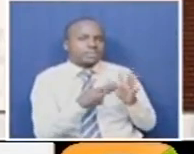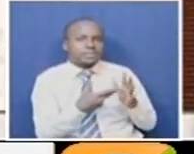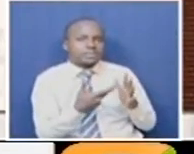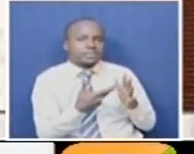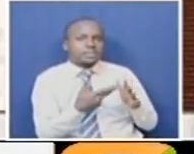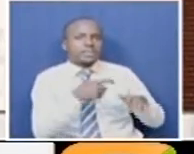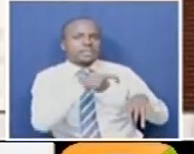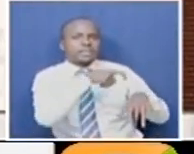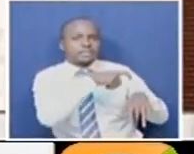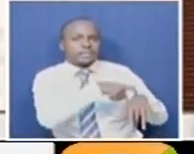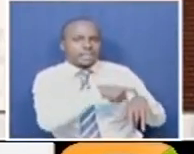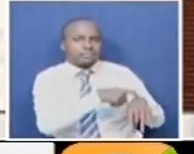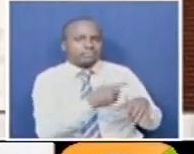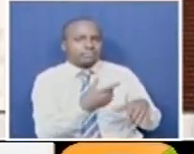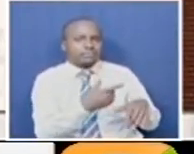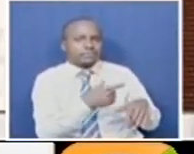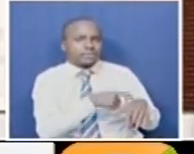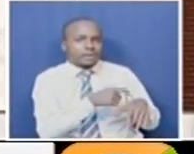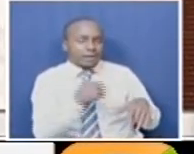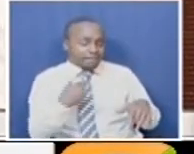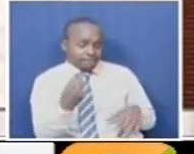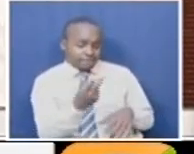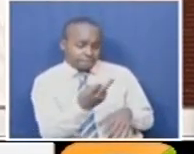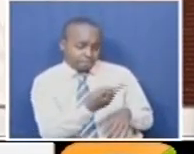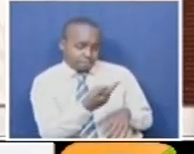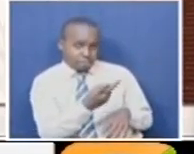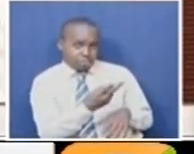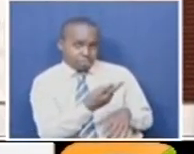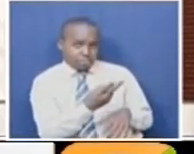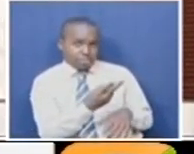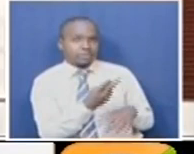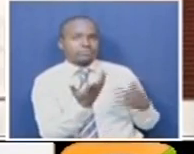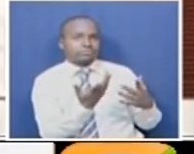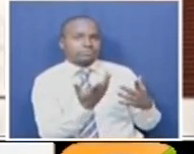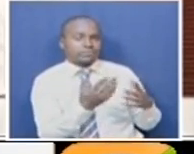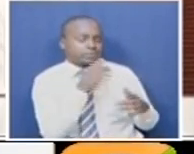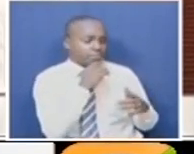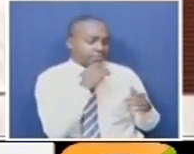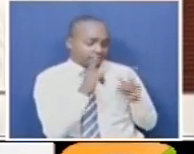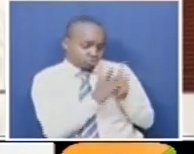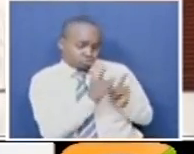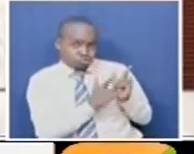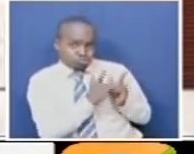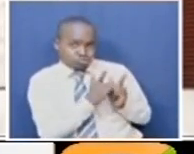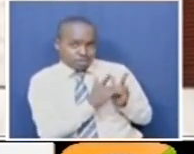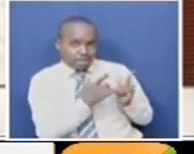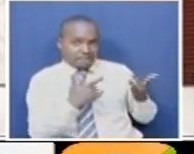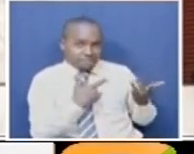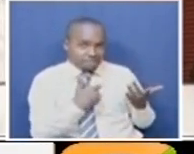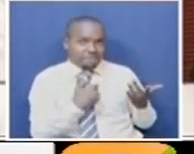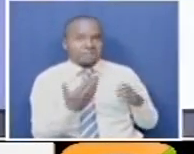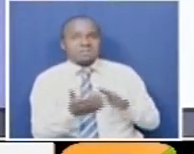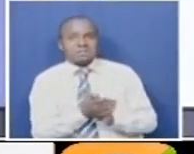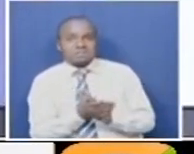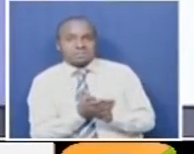when you have a relationship, when there are two people who are in an intimate relationship, so that's a boyfriend and girlfriend, ex-boyfriend, or, you know,